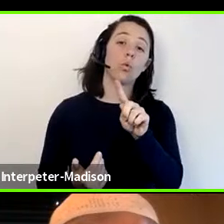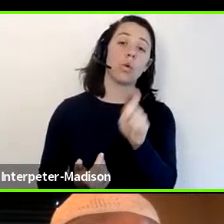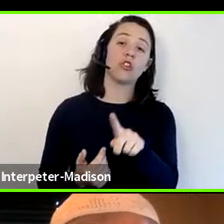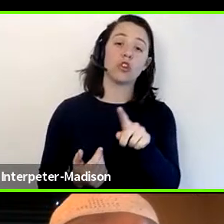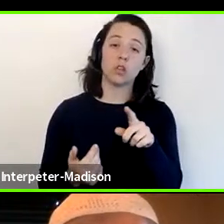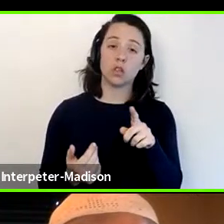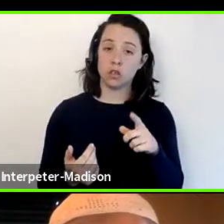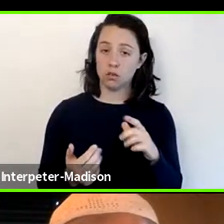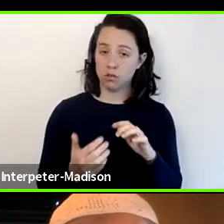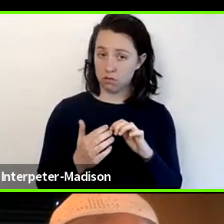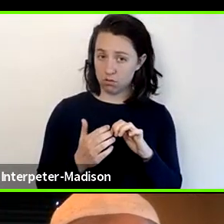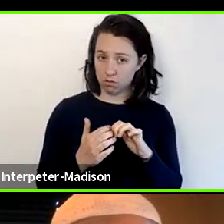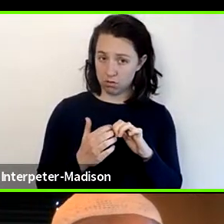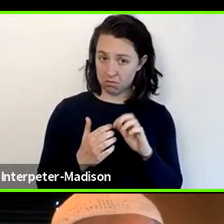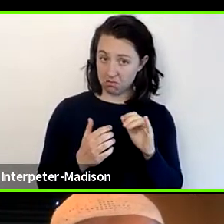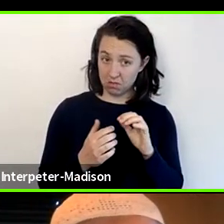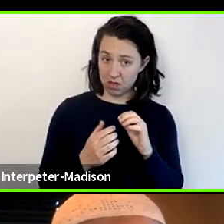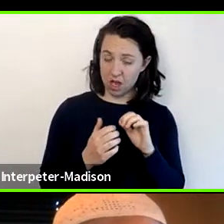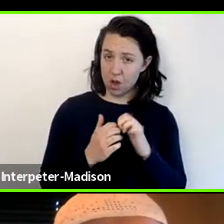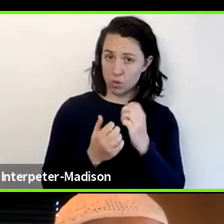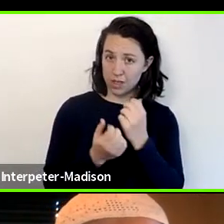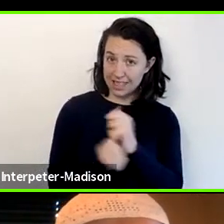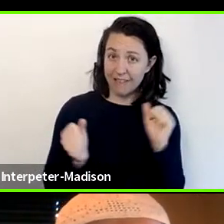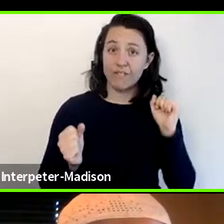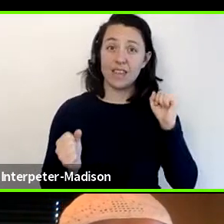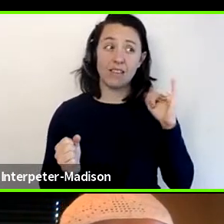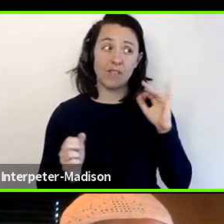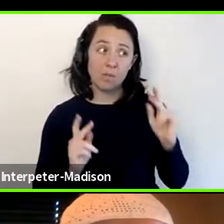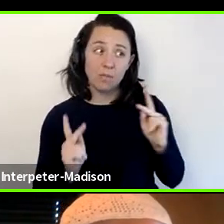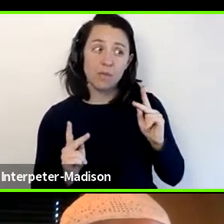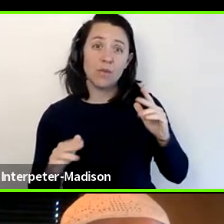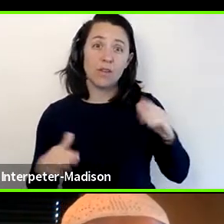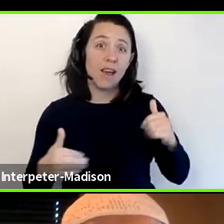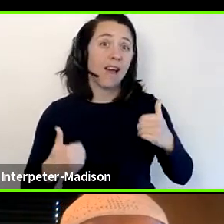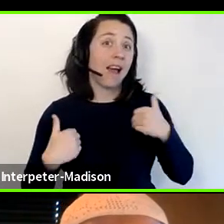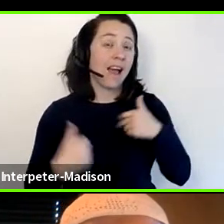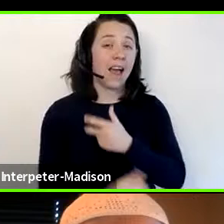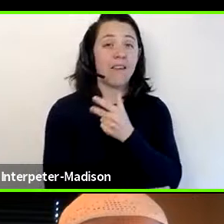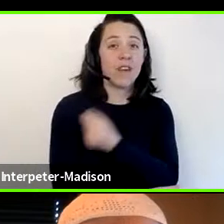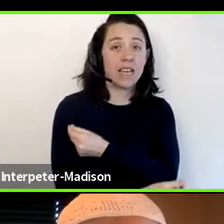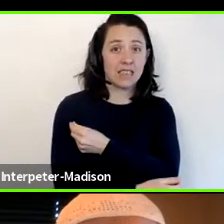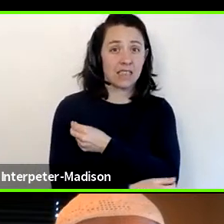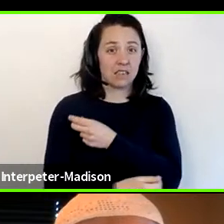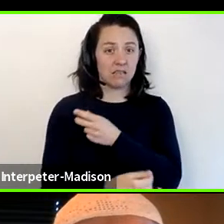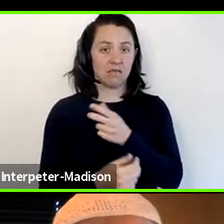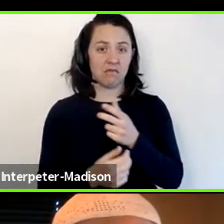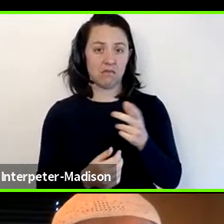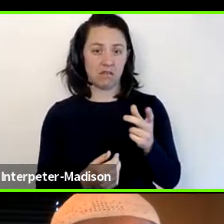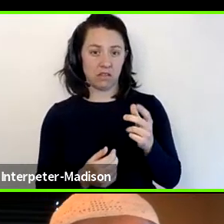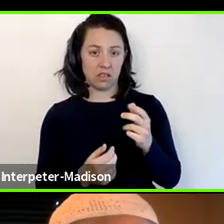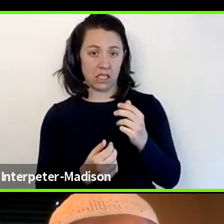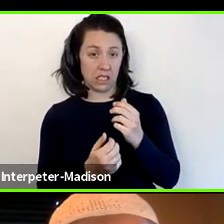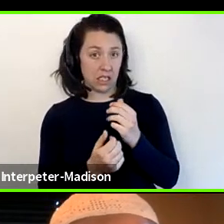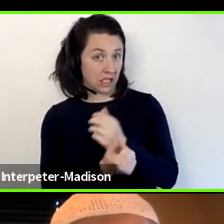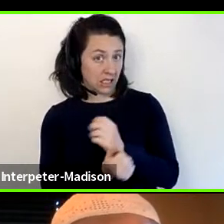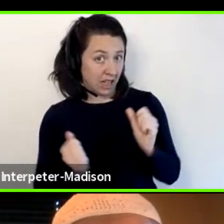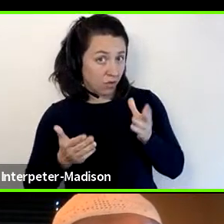to allow people who haven't had their vaccine yet to join such gathering.